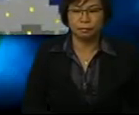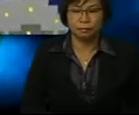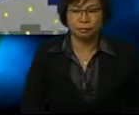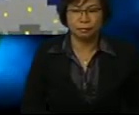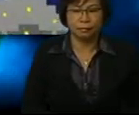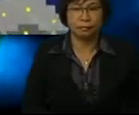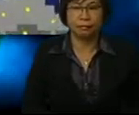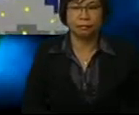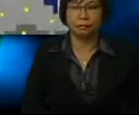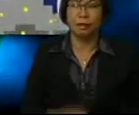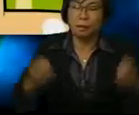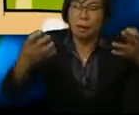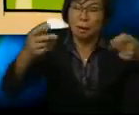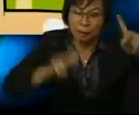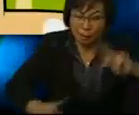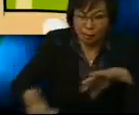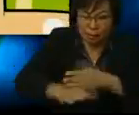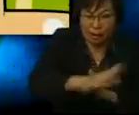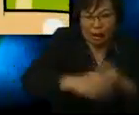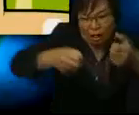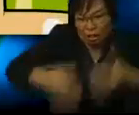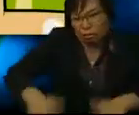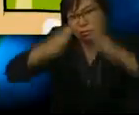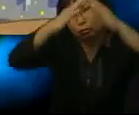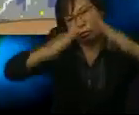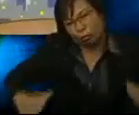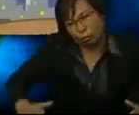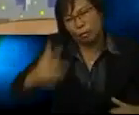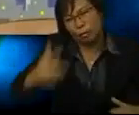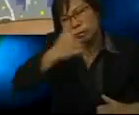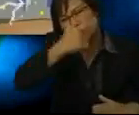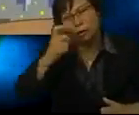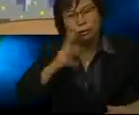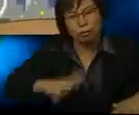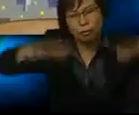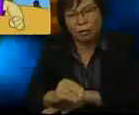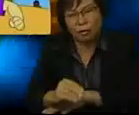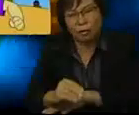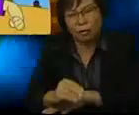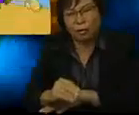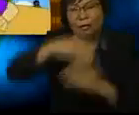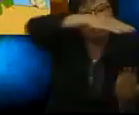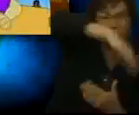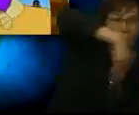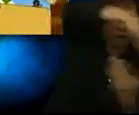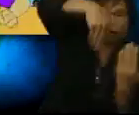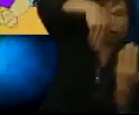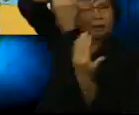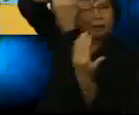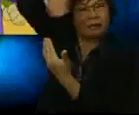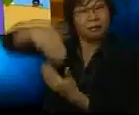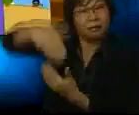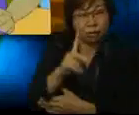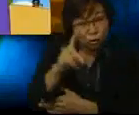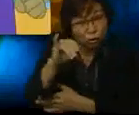Many people can die and lose their homes due to floods and even hurricanes. Did you